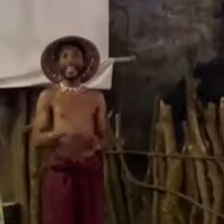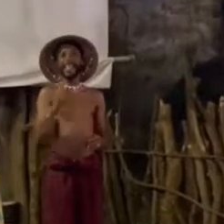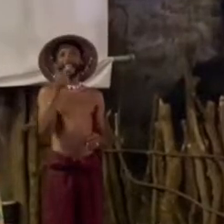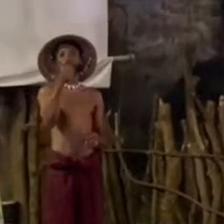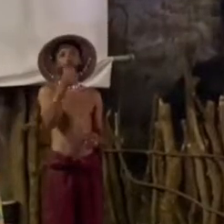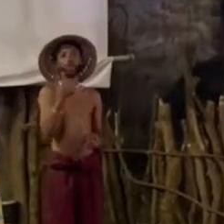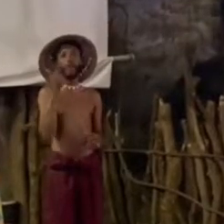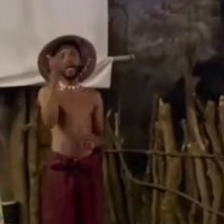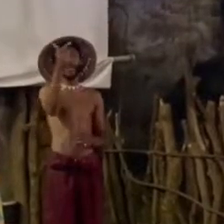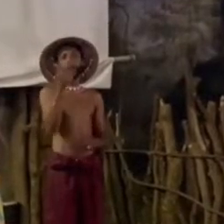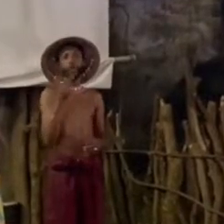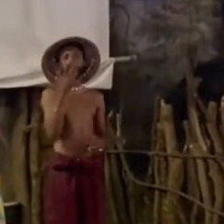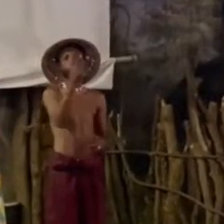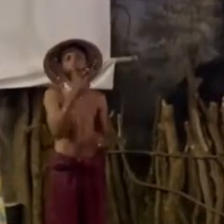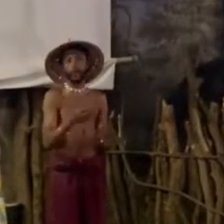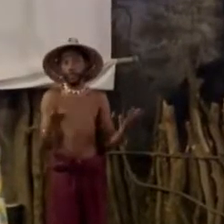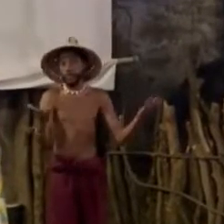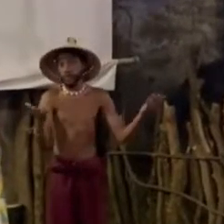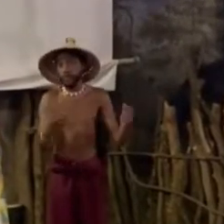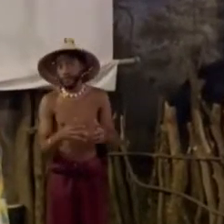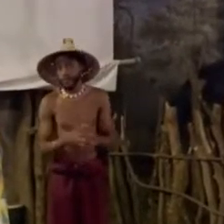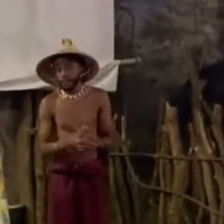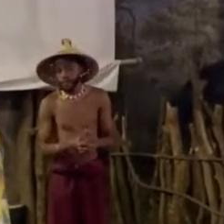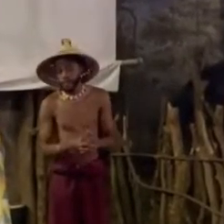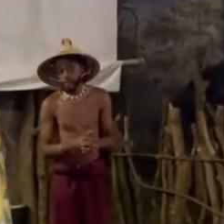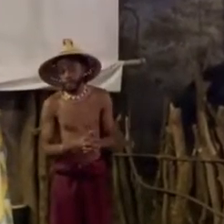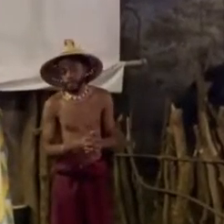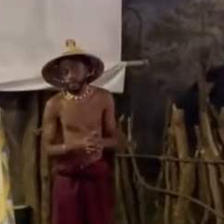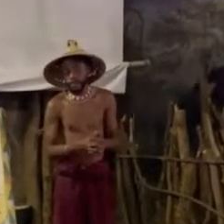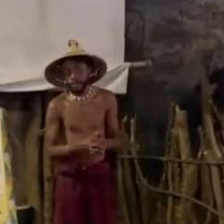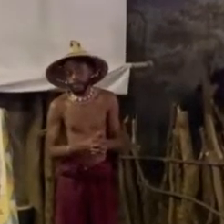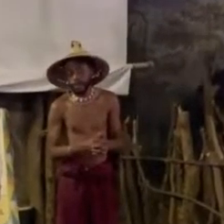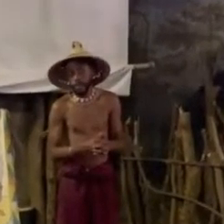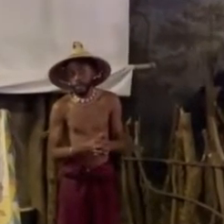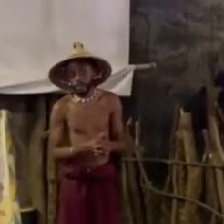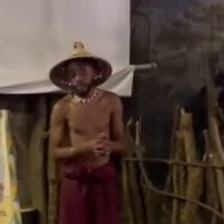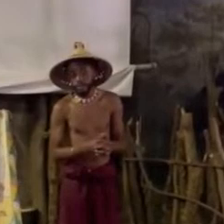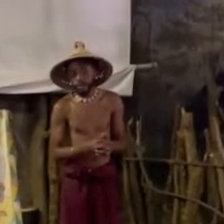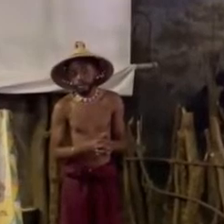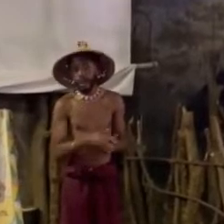say Lesotho, Basotho, Sesotho?